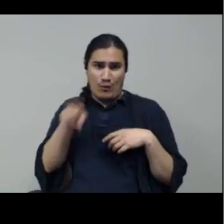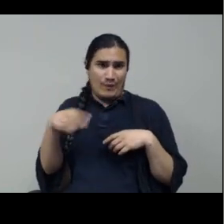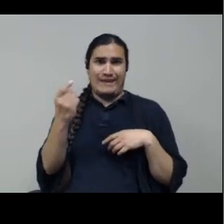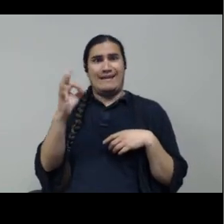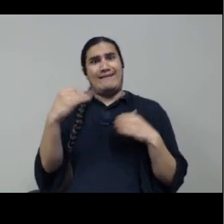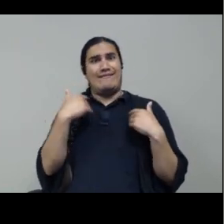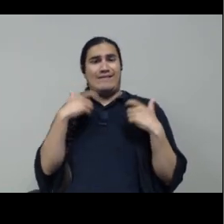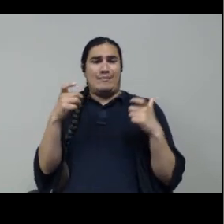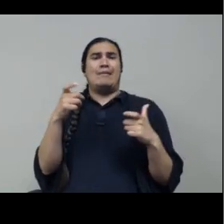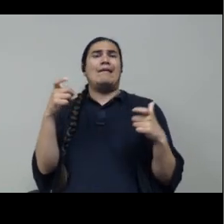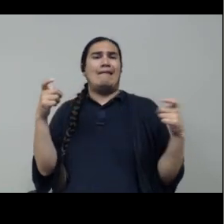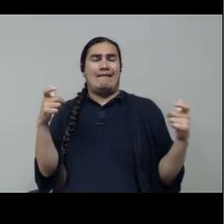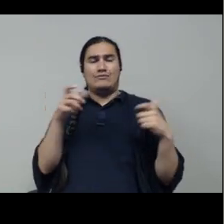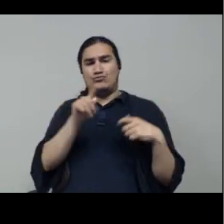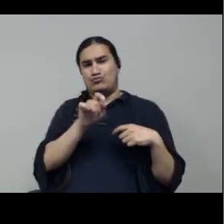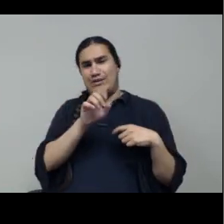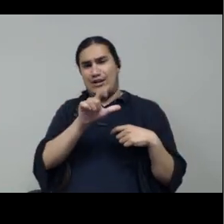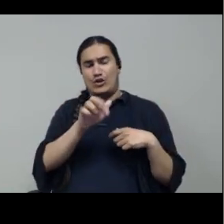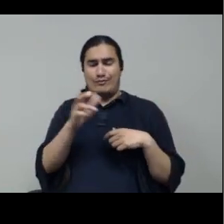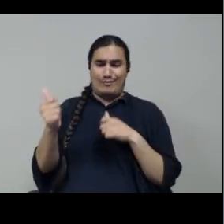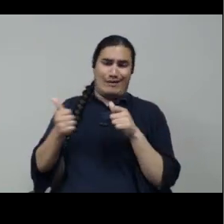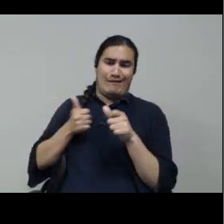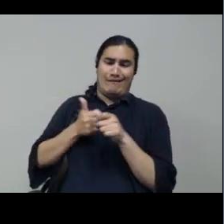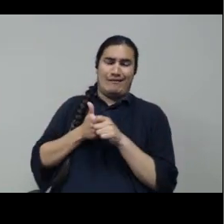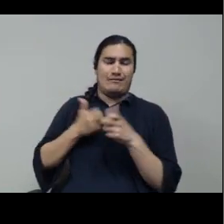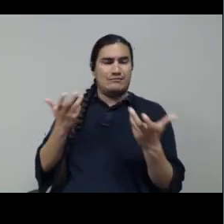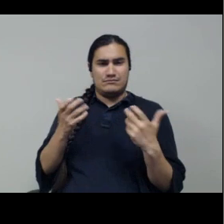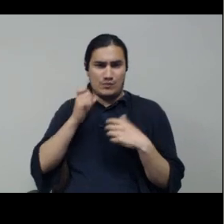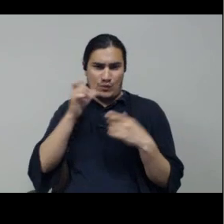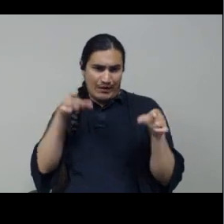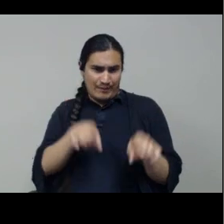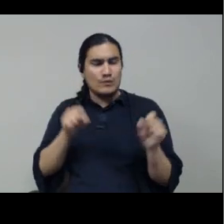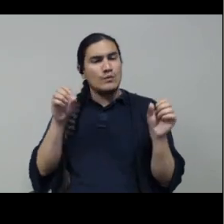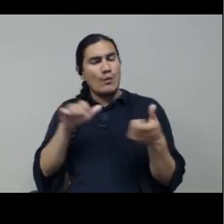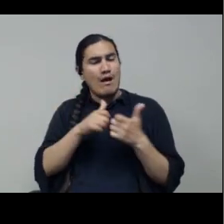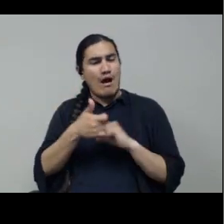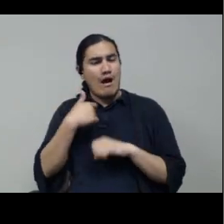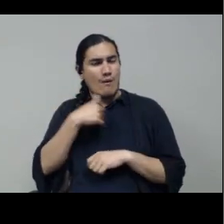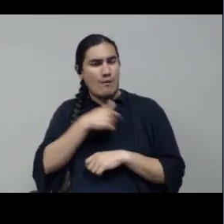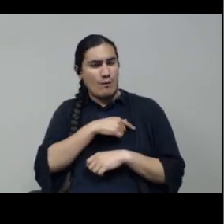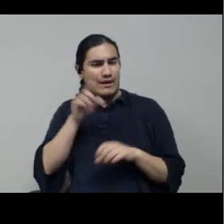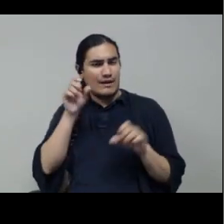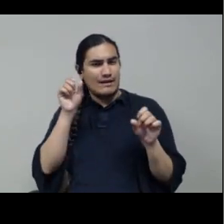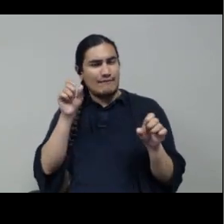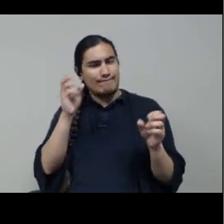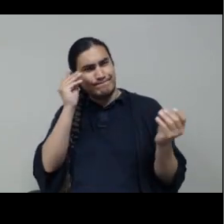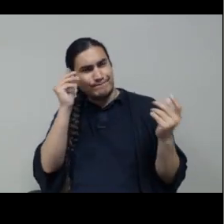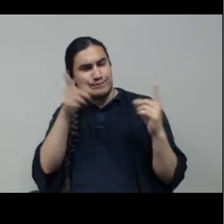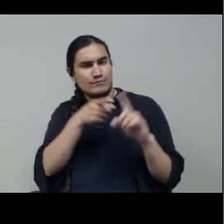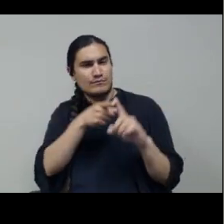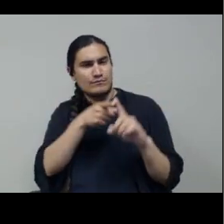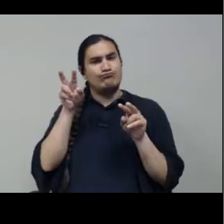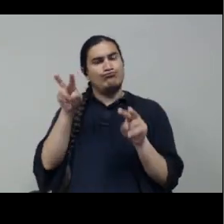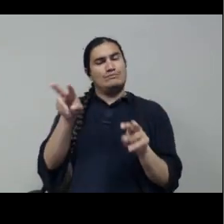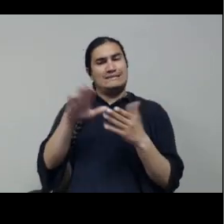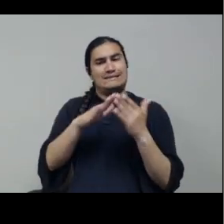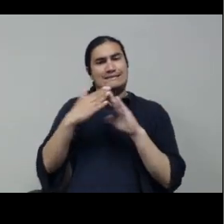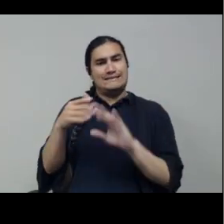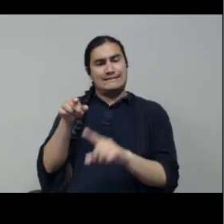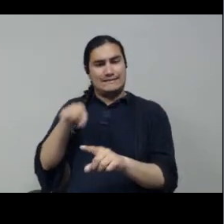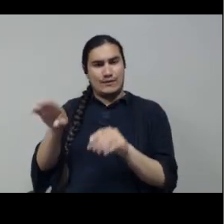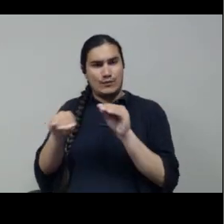big thing trailer behind you. So it's not gonna happen. And so how can we look at cities that are moving? And